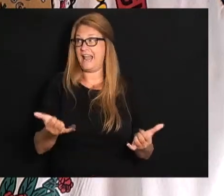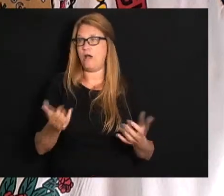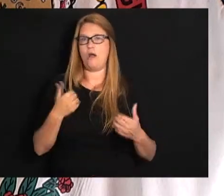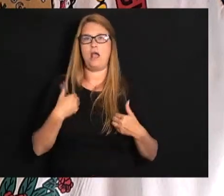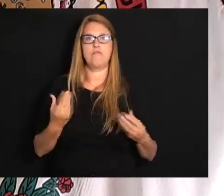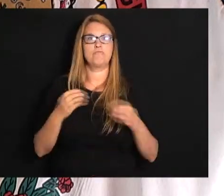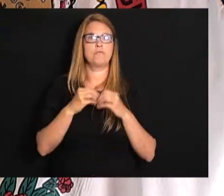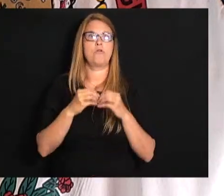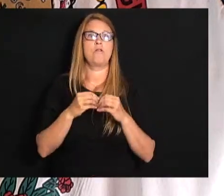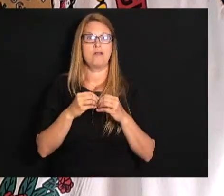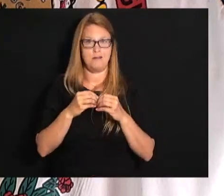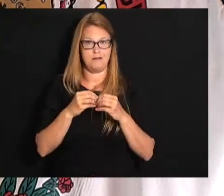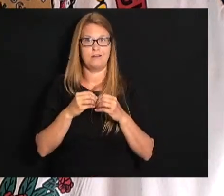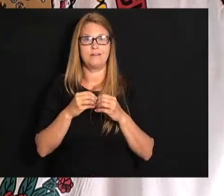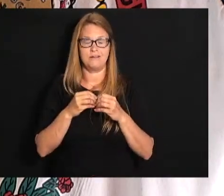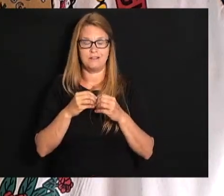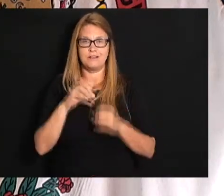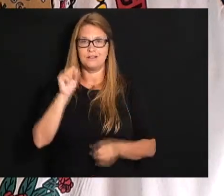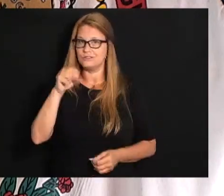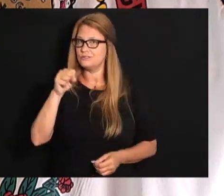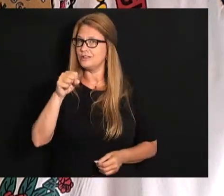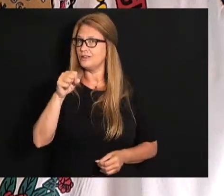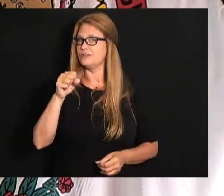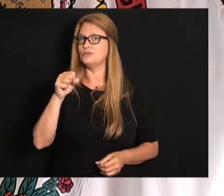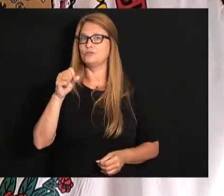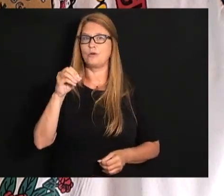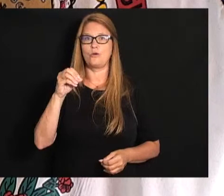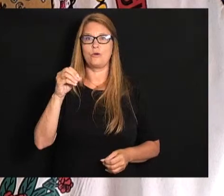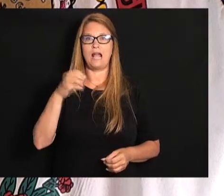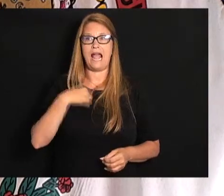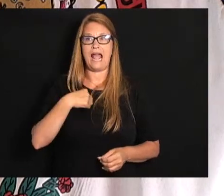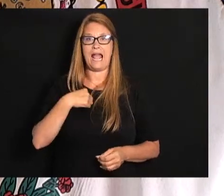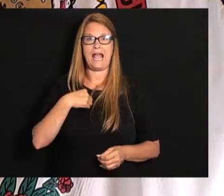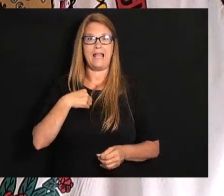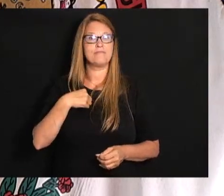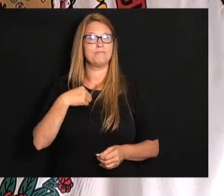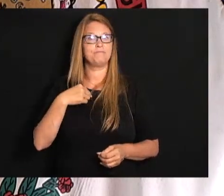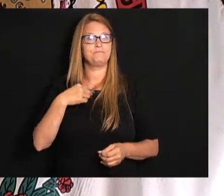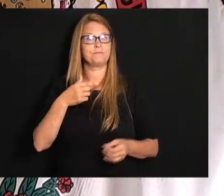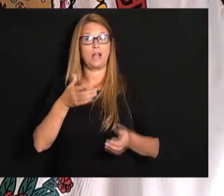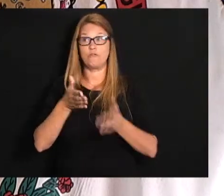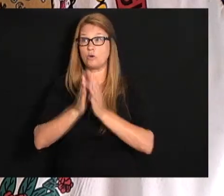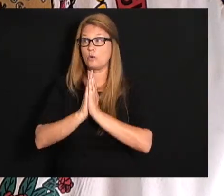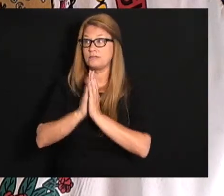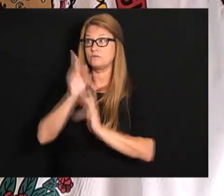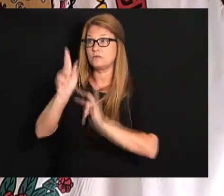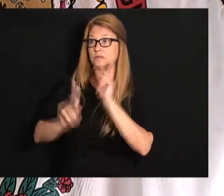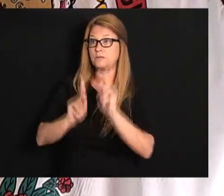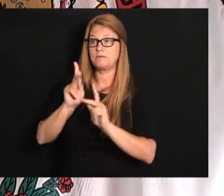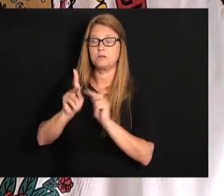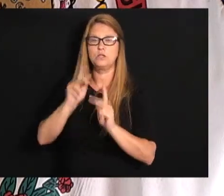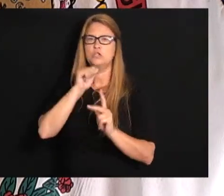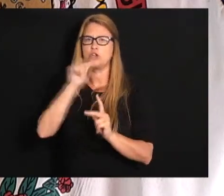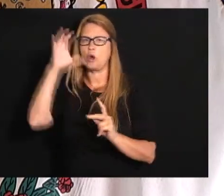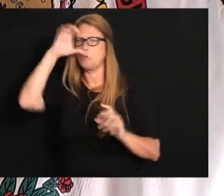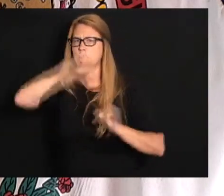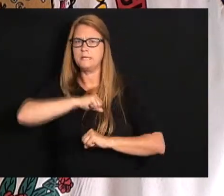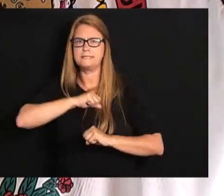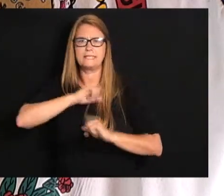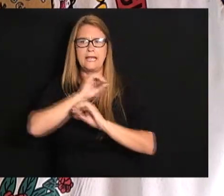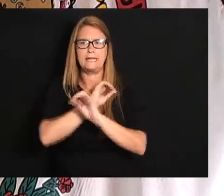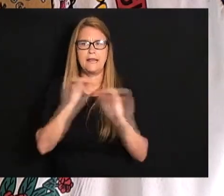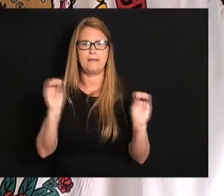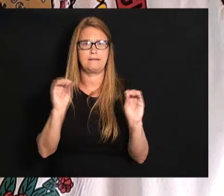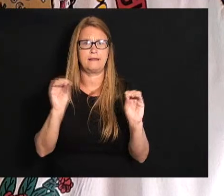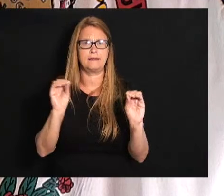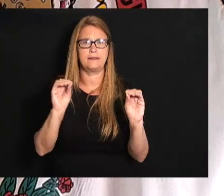nevertheless, our people, I've instructed our people to not miss any possibility or any